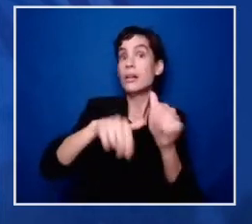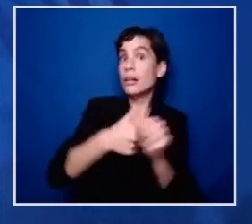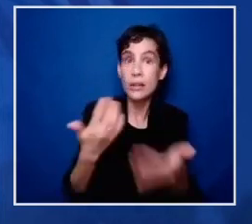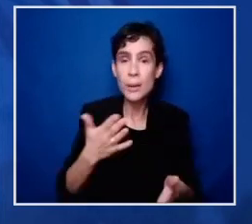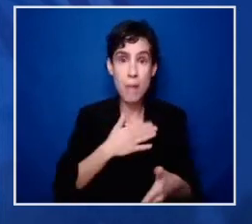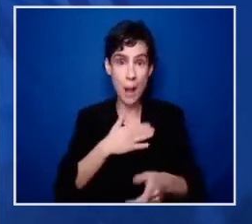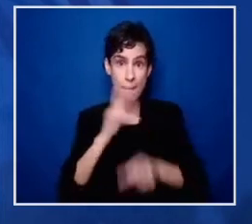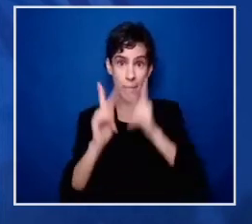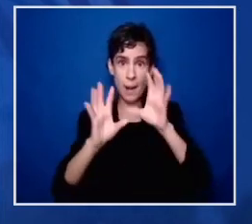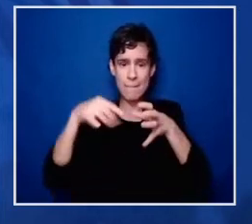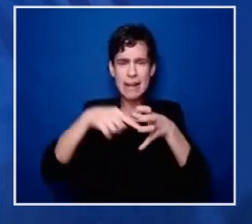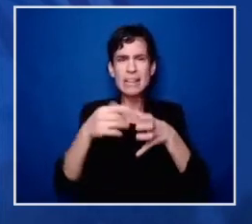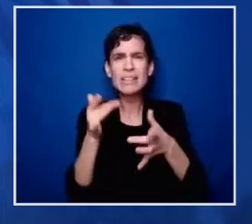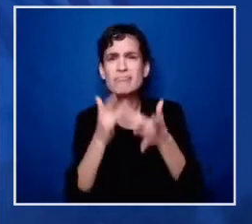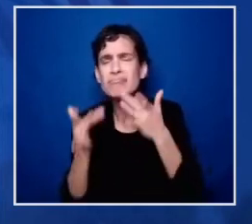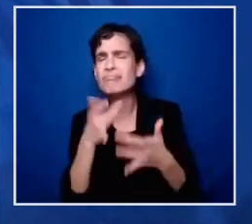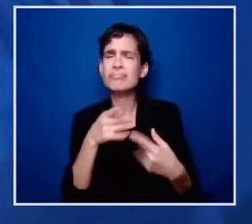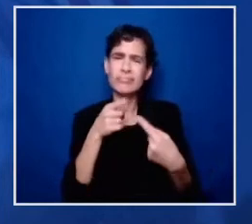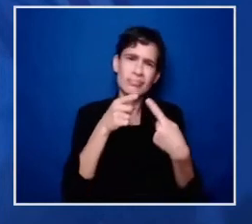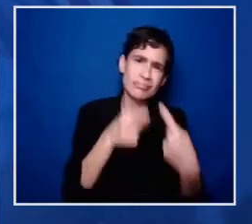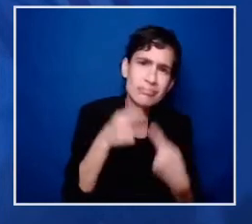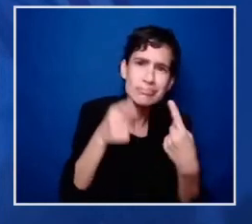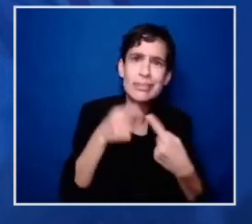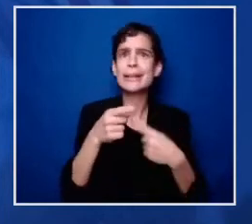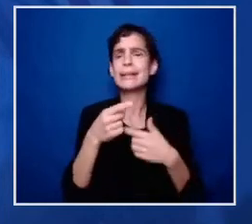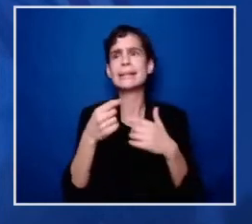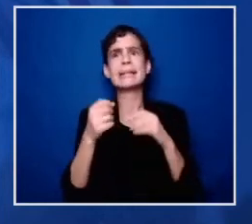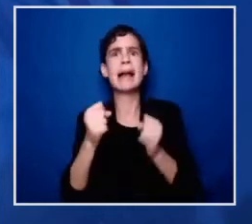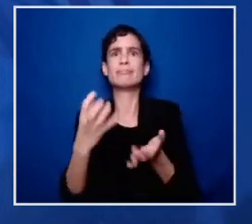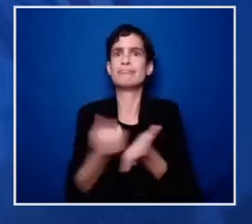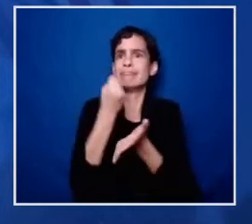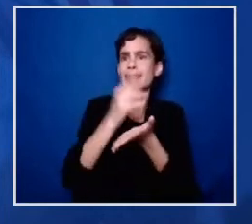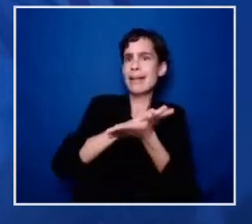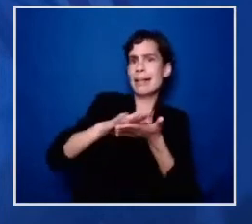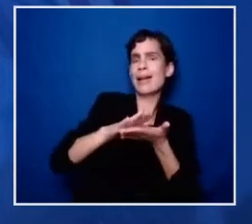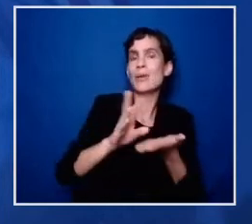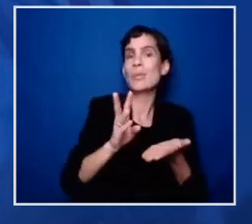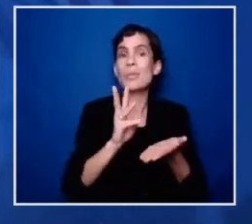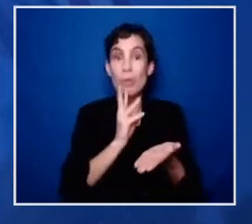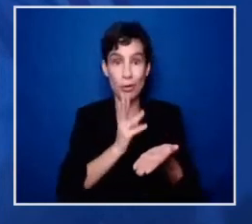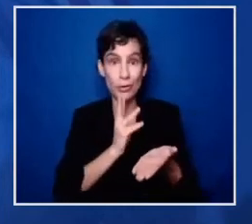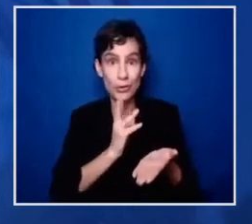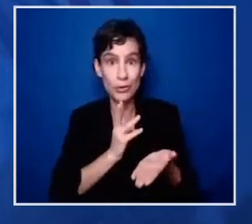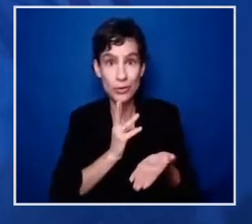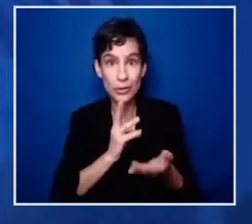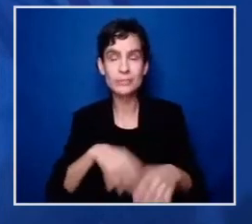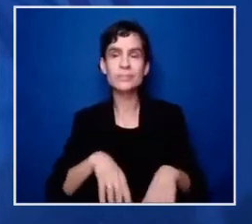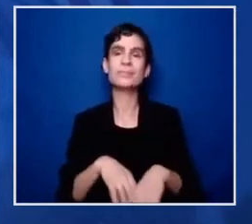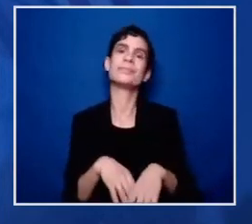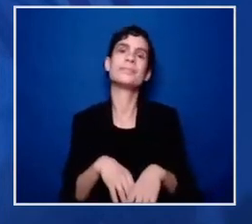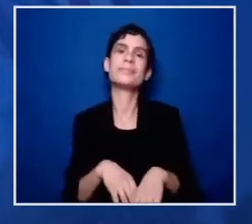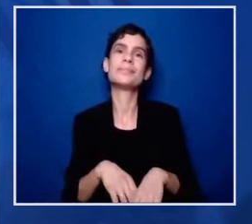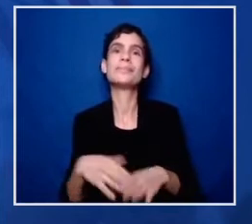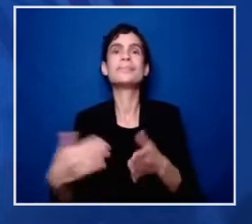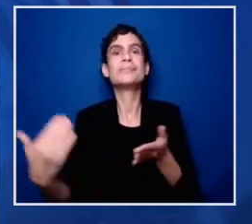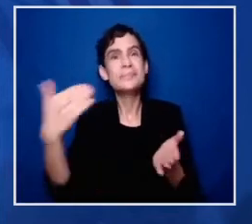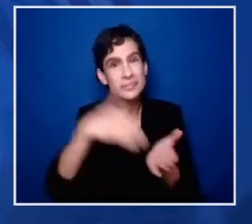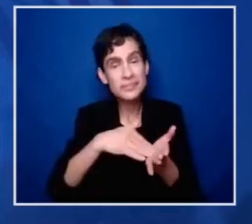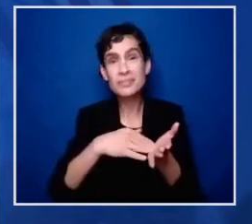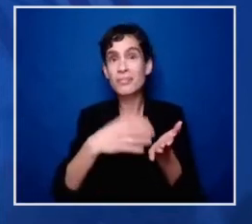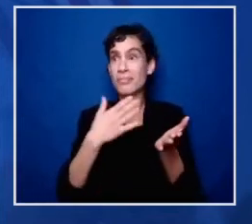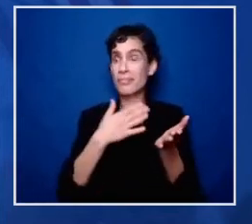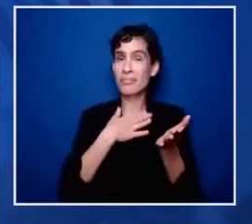changes for enforcement of the Clean Water Act. As I mentioned before, my people are and will always be farmers, and today we